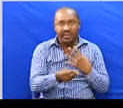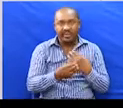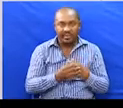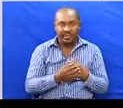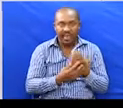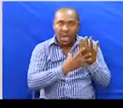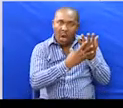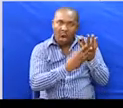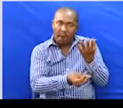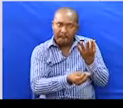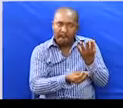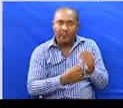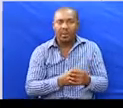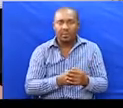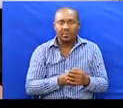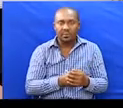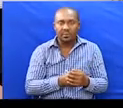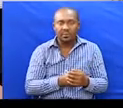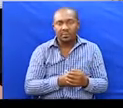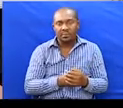This is heredity.